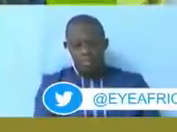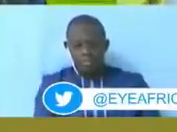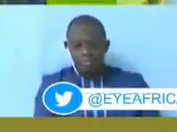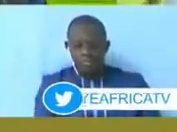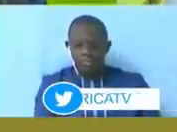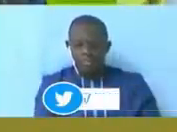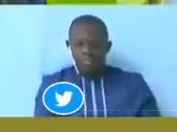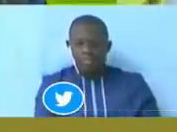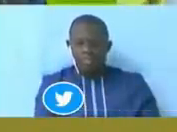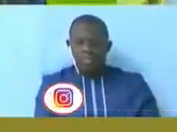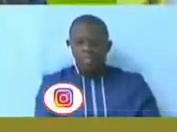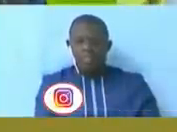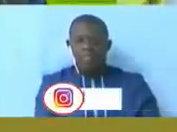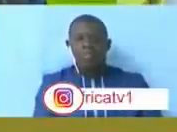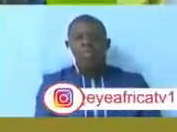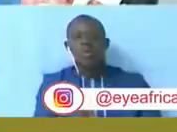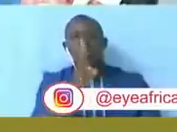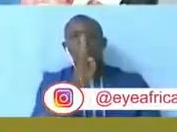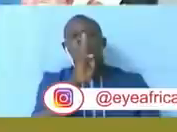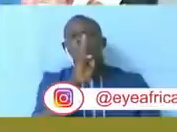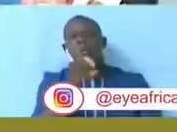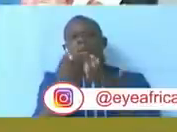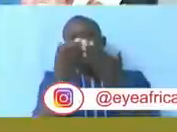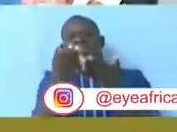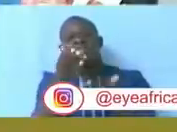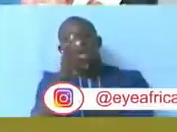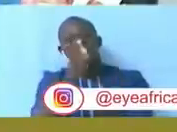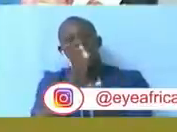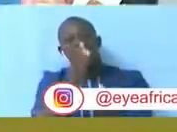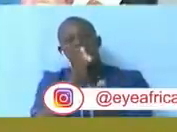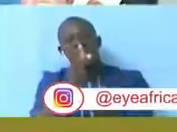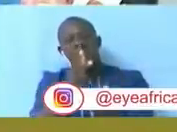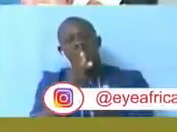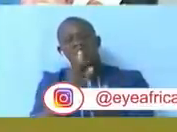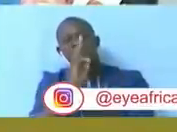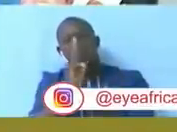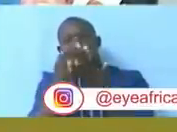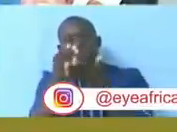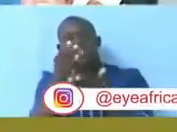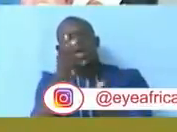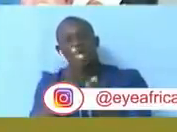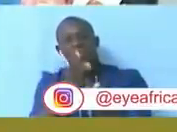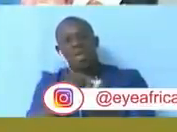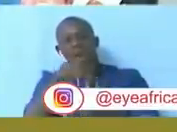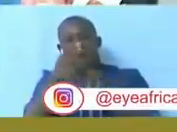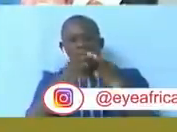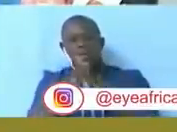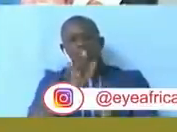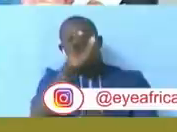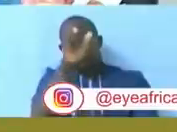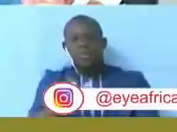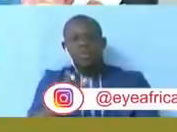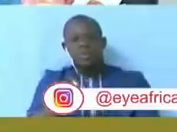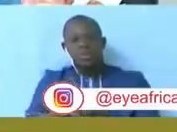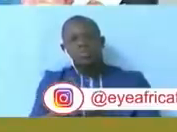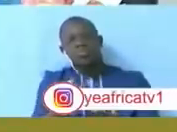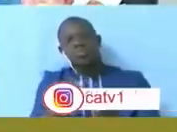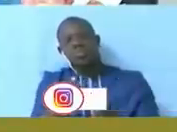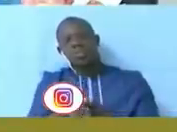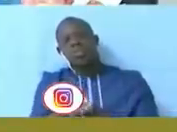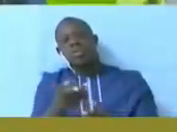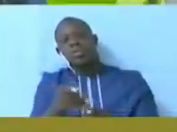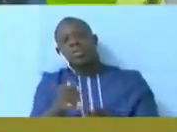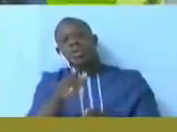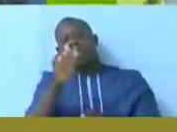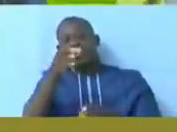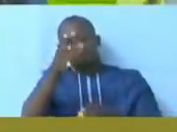ani wol be ka fu kiling. Who gave the evidence that you are alleging was false in court? Jumala nata sediando di ka fu ko ye tumiro